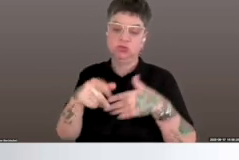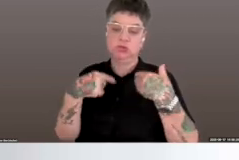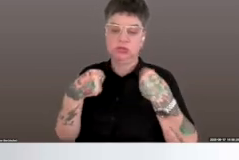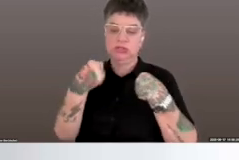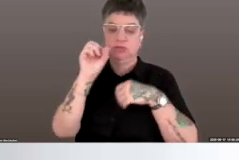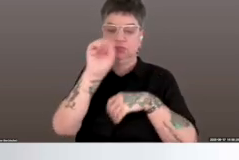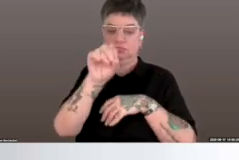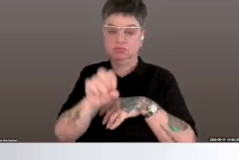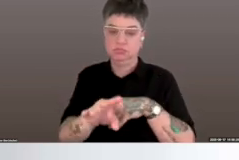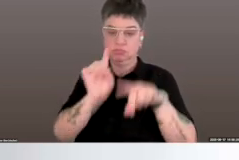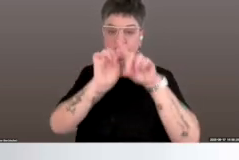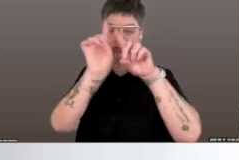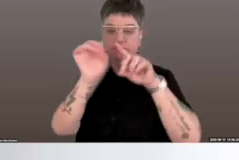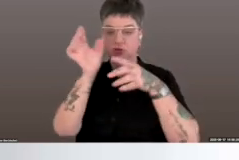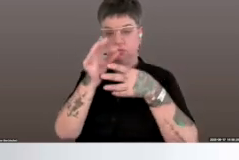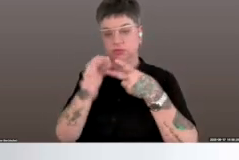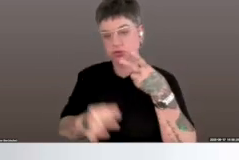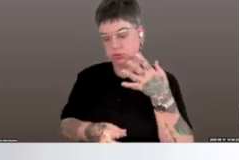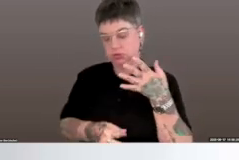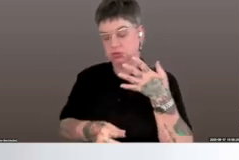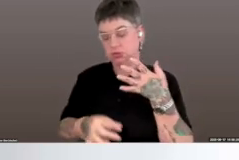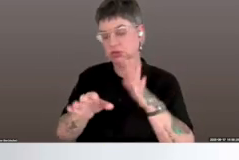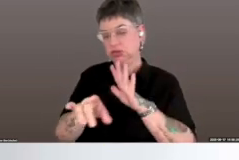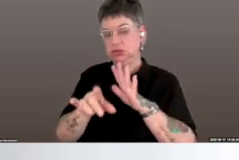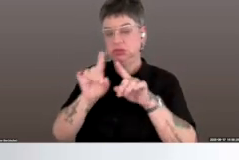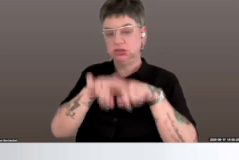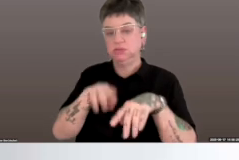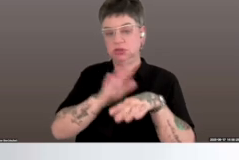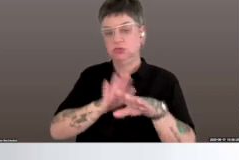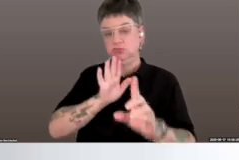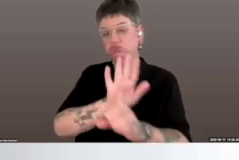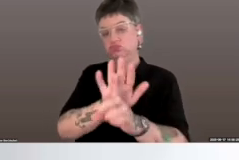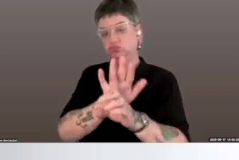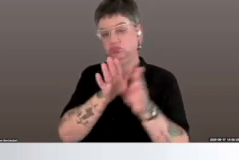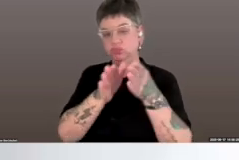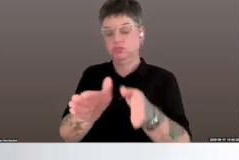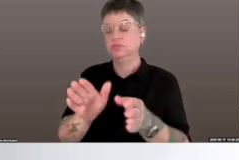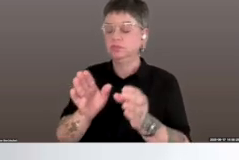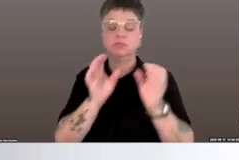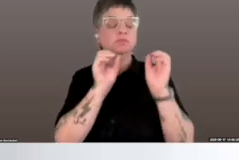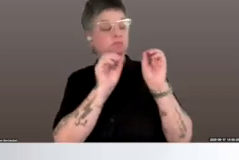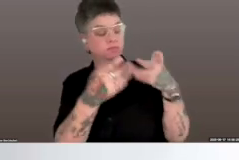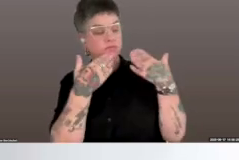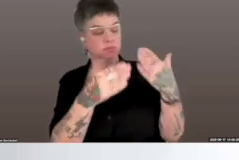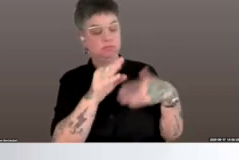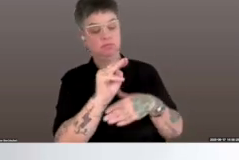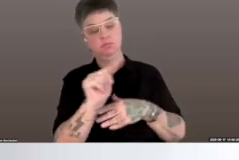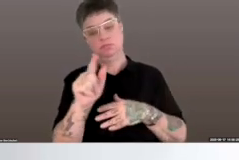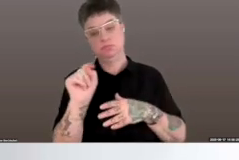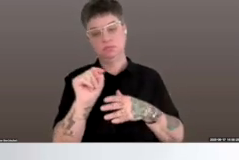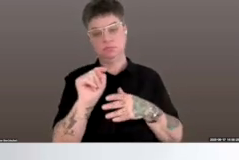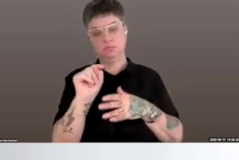depending on what their pathway is. So. Okay, thank you. So Matt, back to